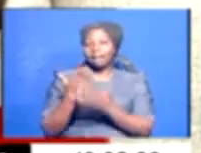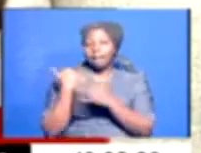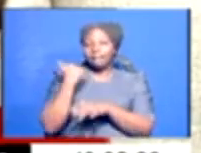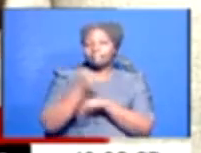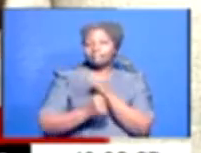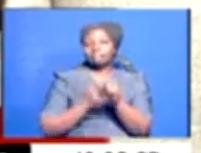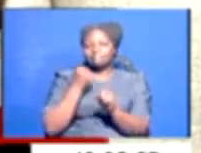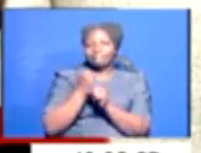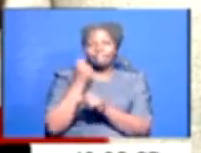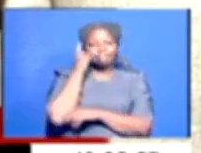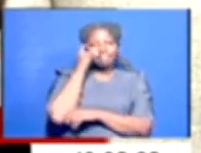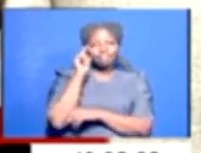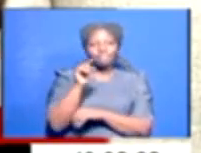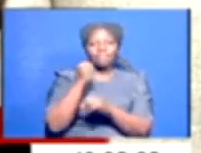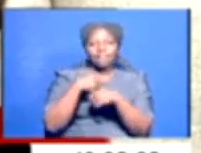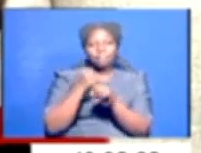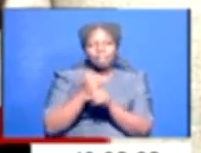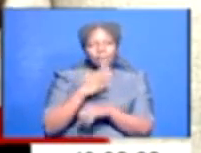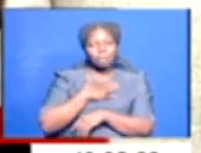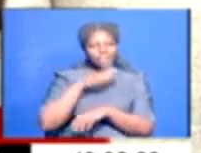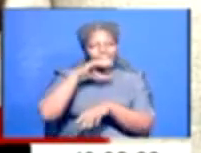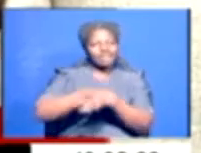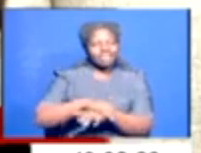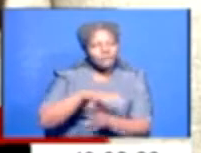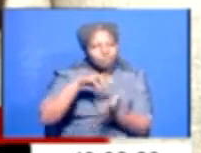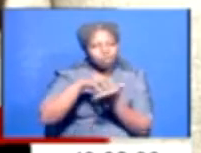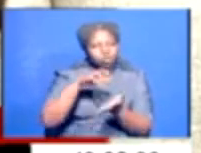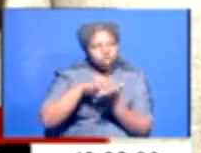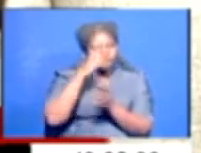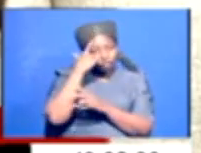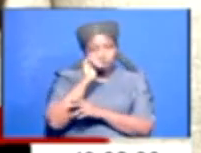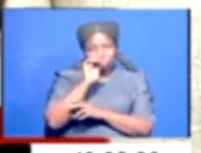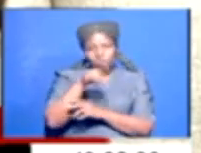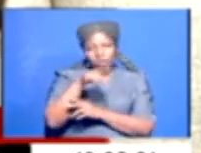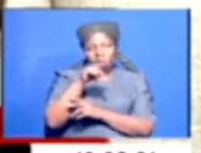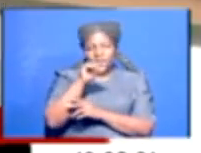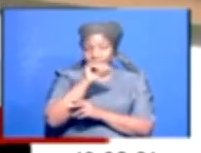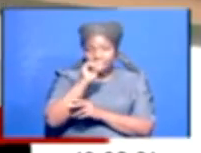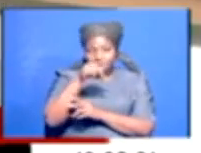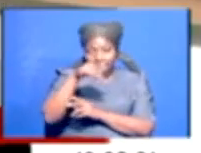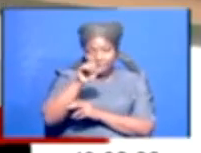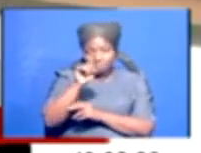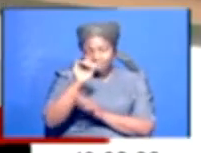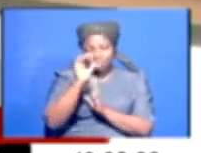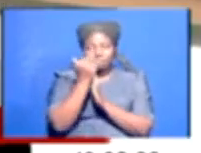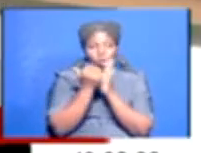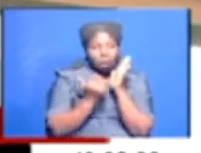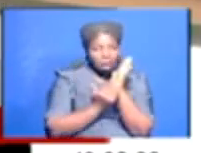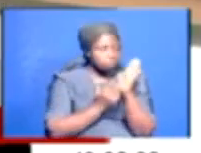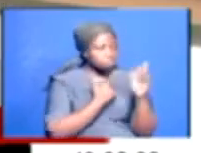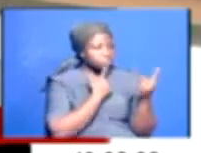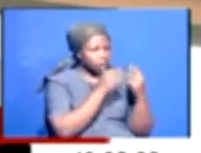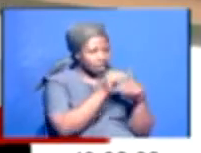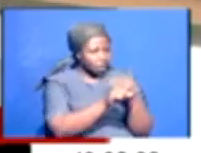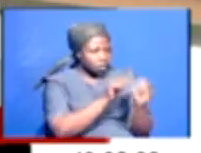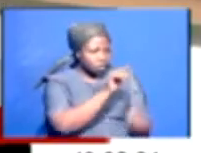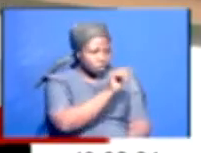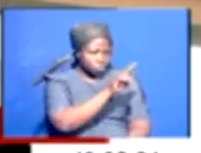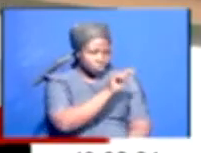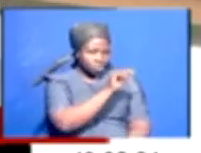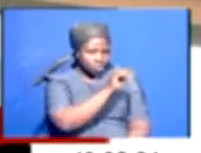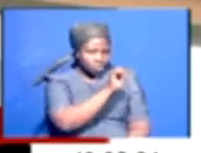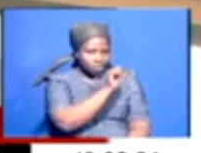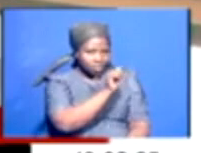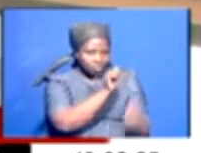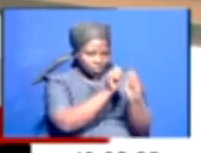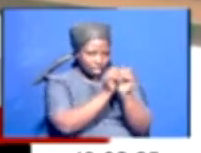think that put me to this place now, CAPS program. Yeah. What was the, talk about Tunisia and the times that